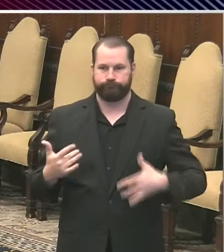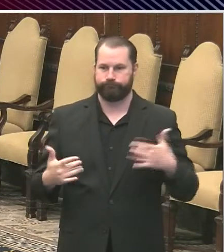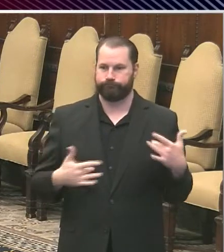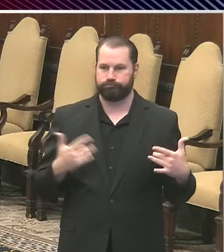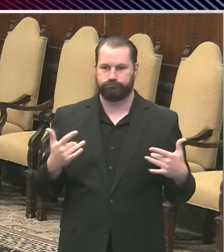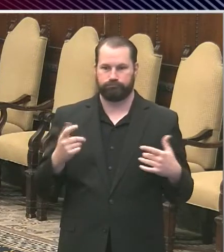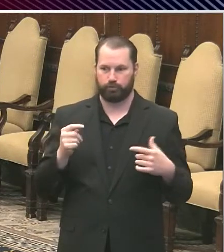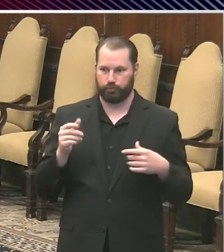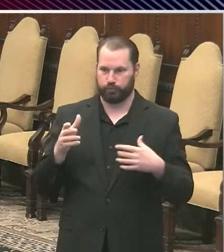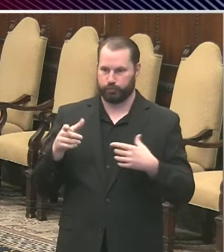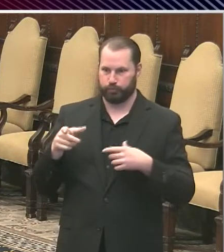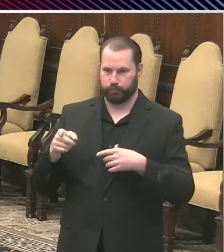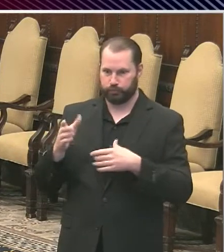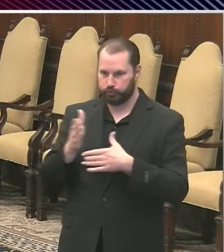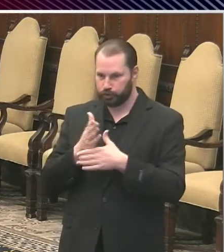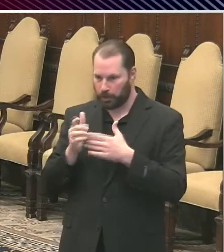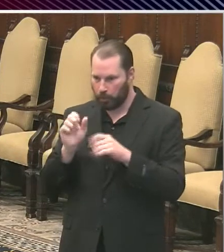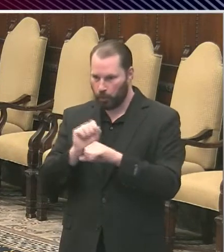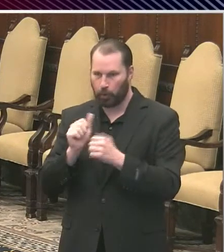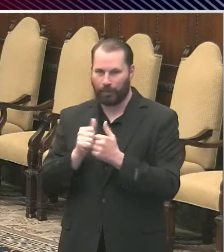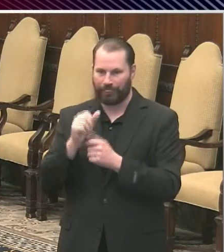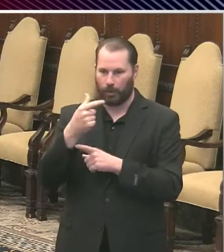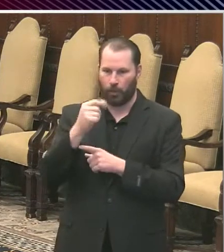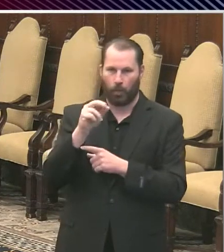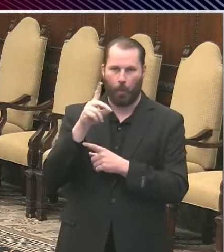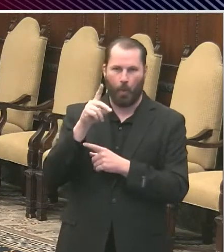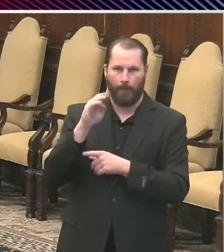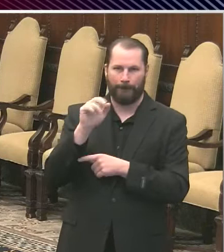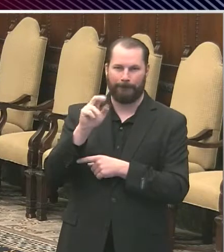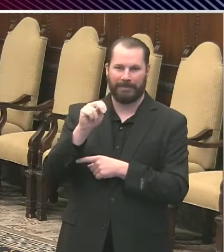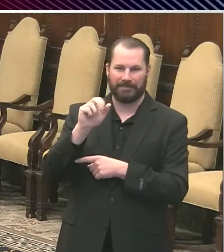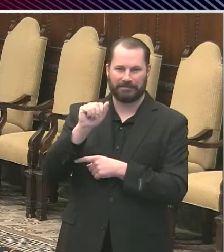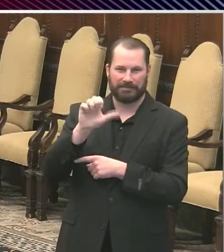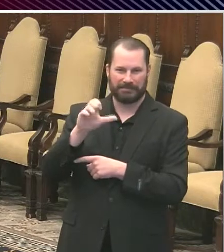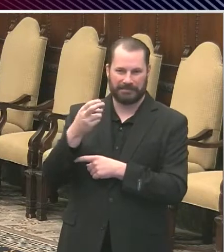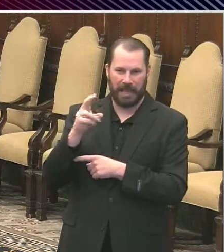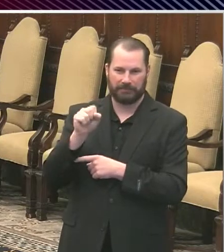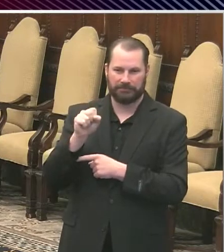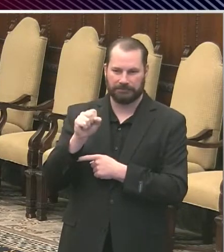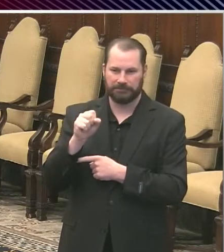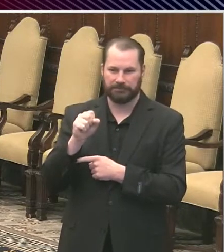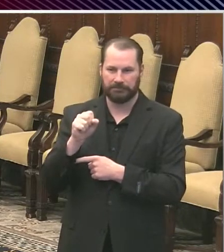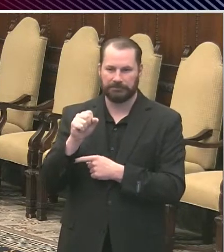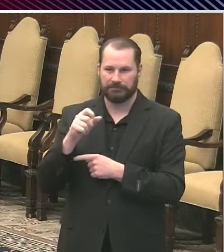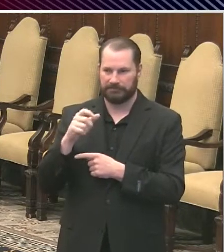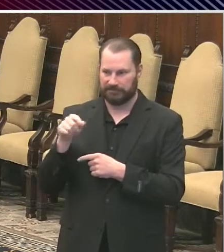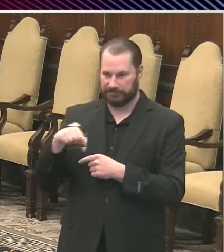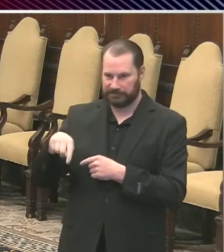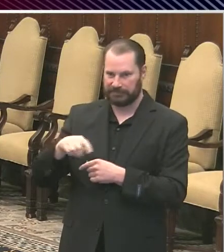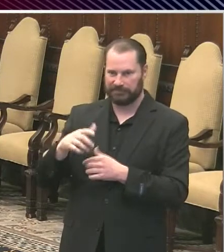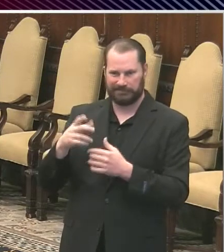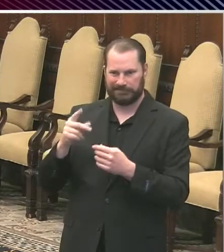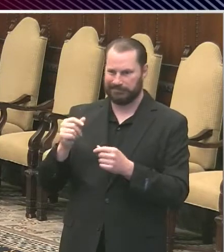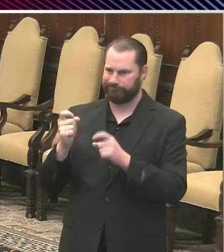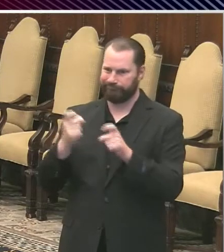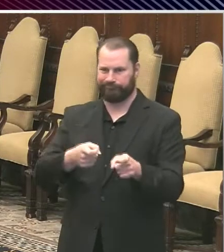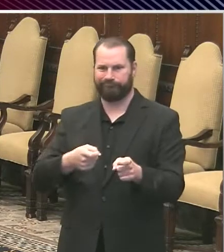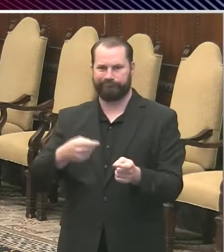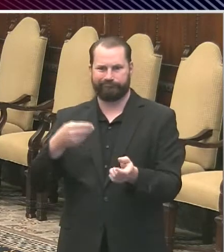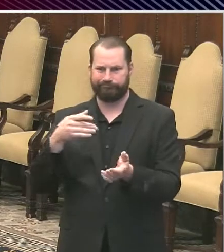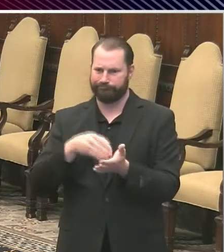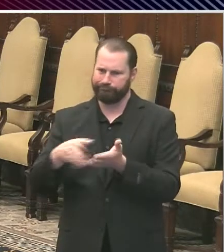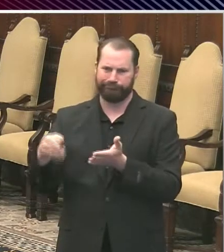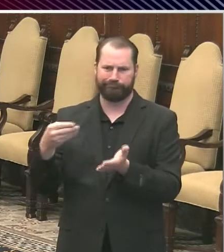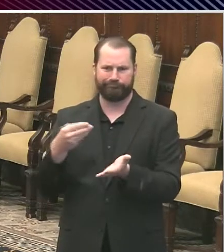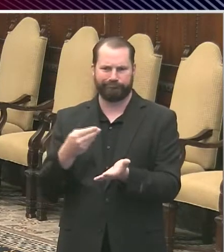Sachs and Lendistry.com on a partnership that will help provide several $1 million in potentially forgivable SBA